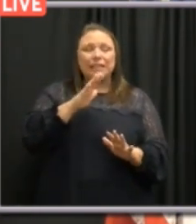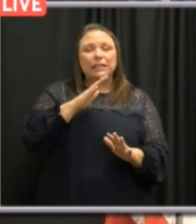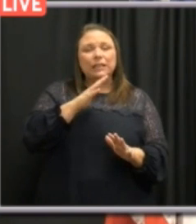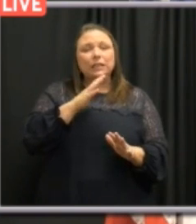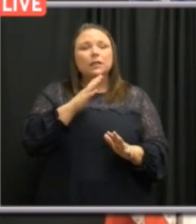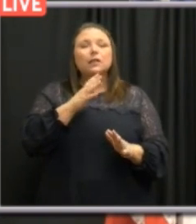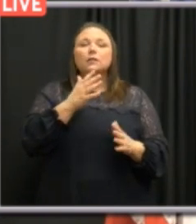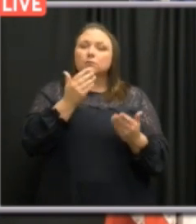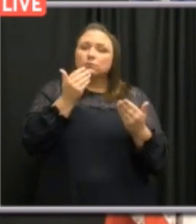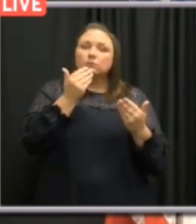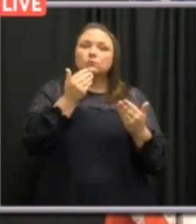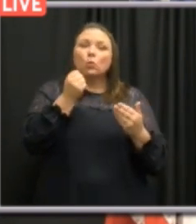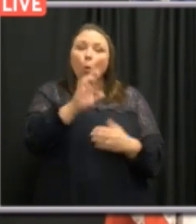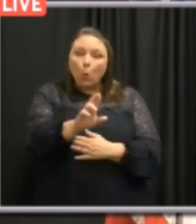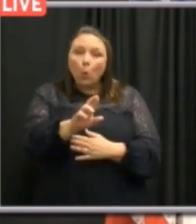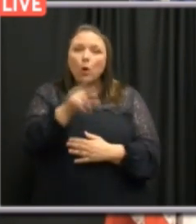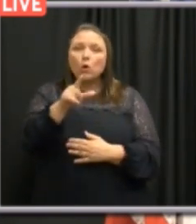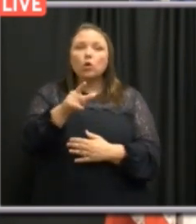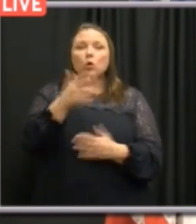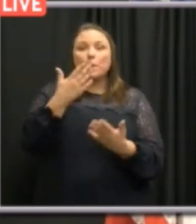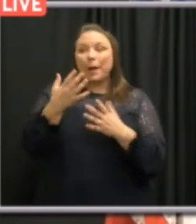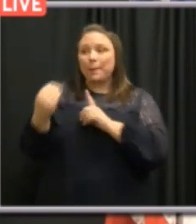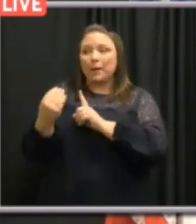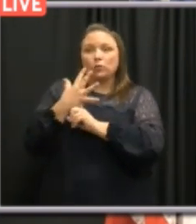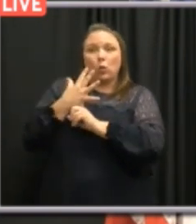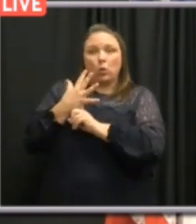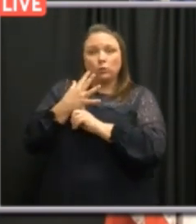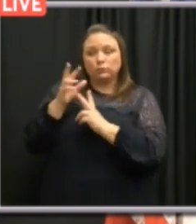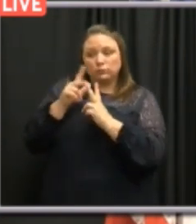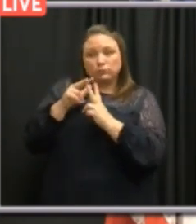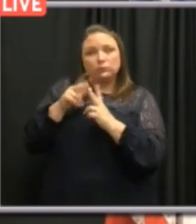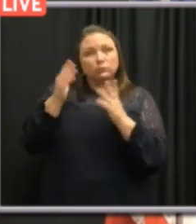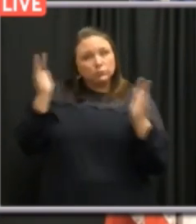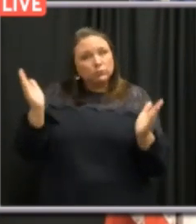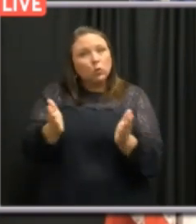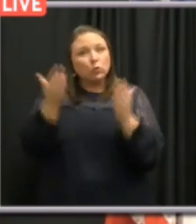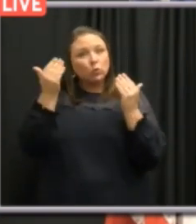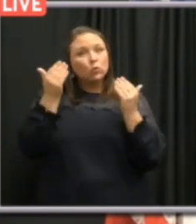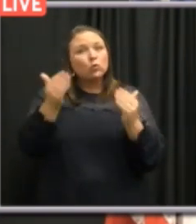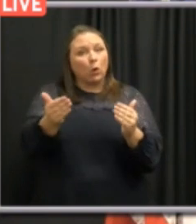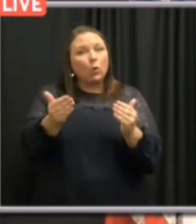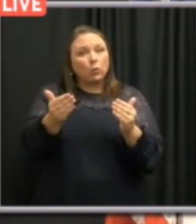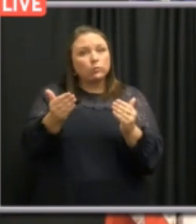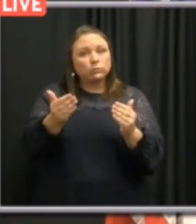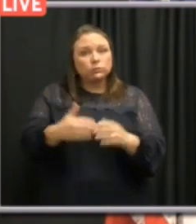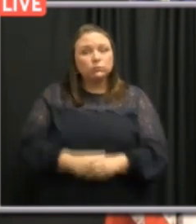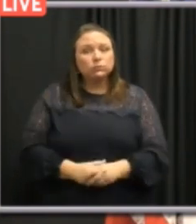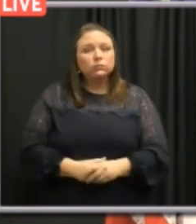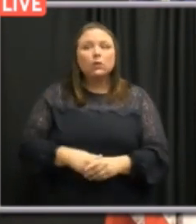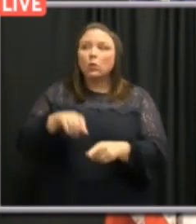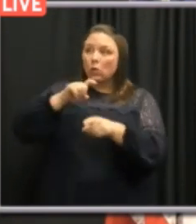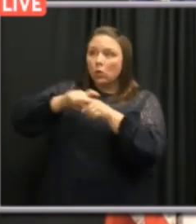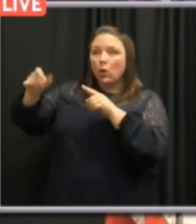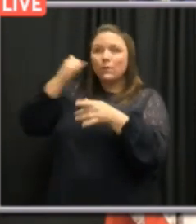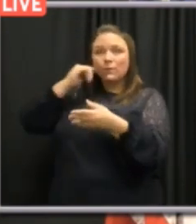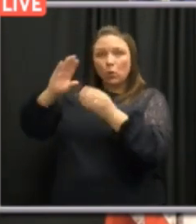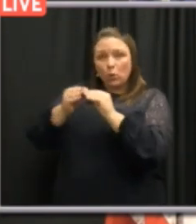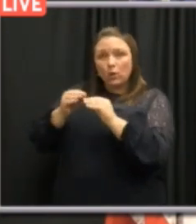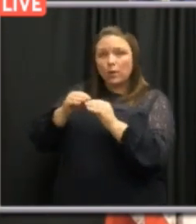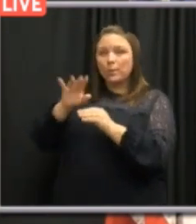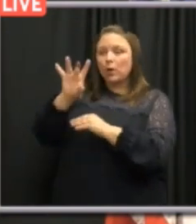feeling well, or that you may have been exposed to the virus, I urge you to seek medical attention. Call our hotline